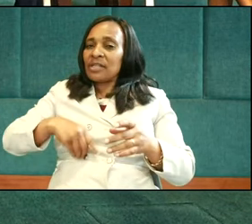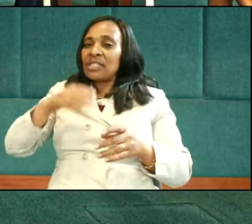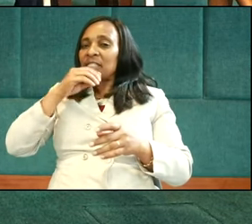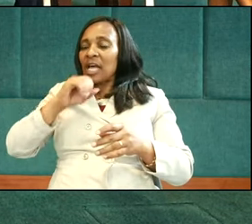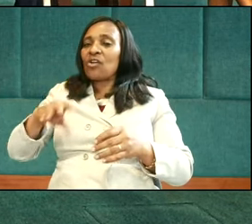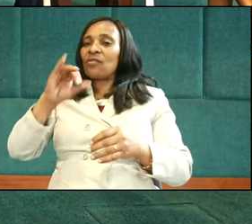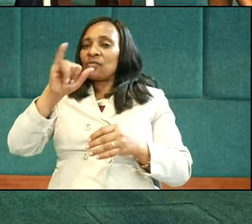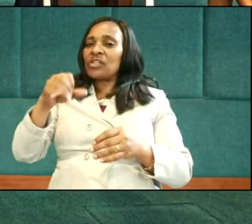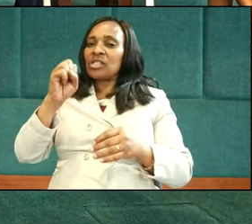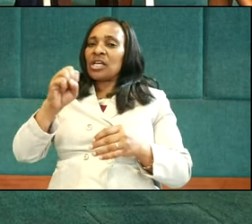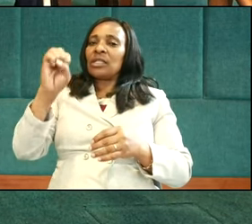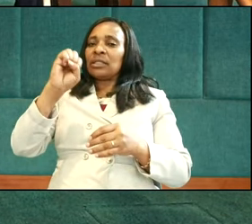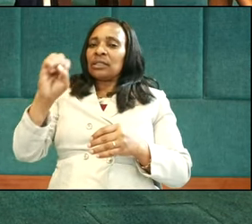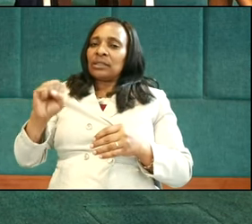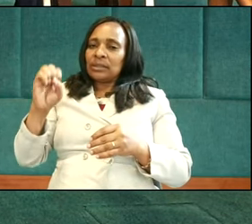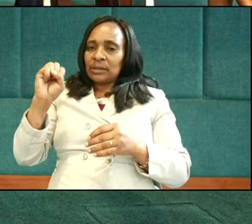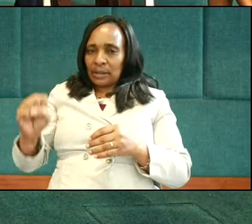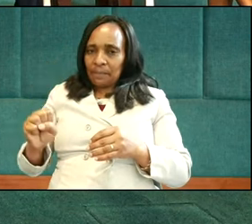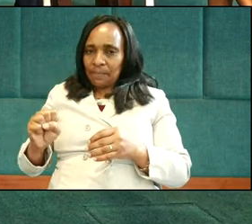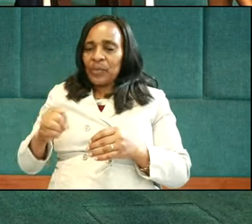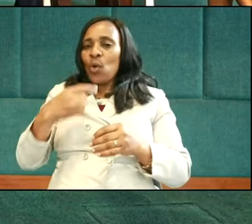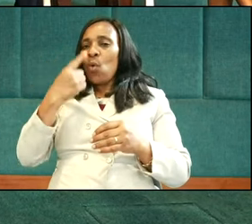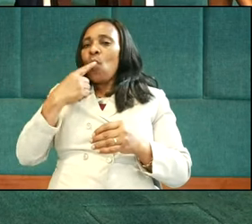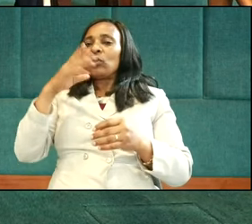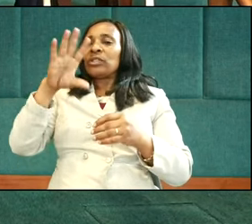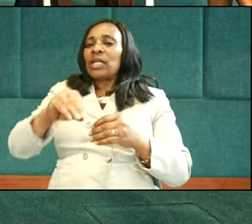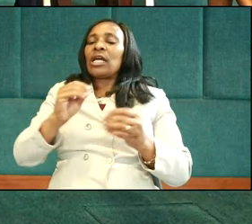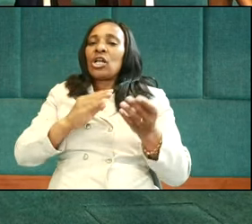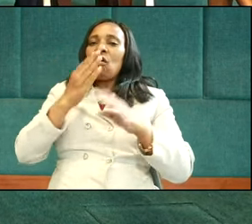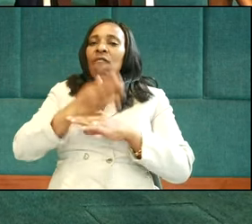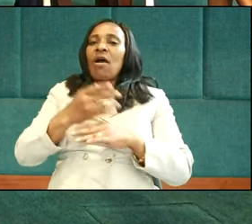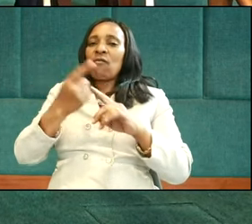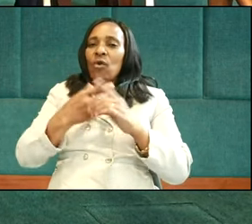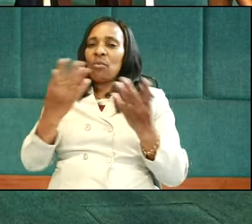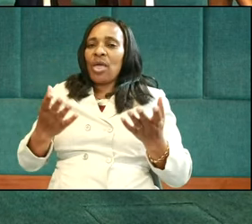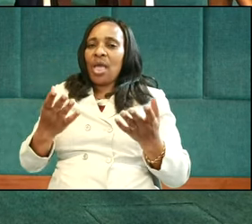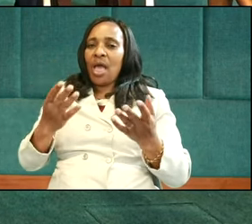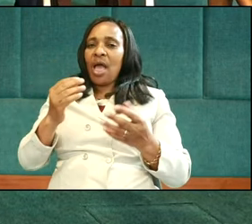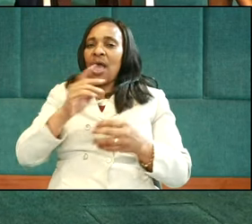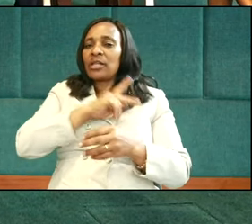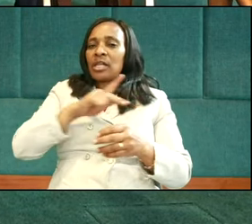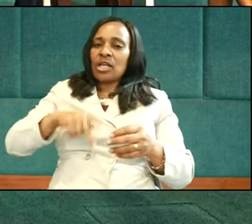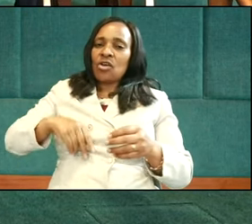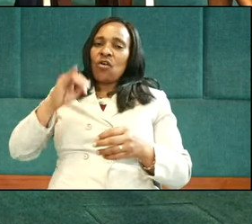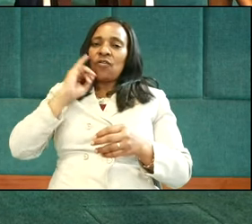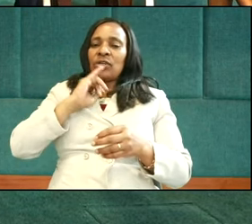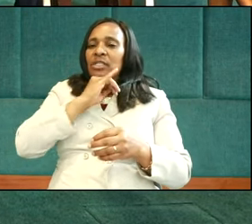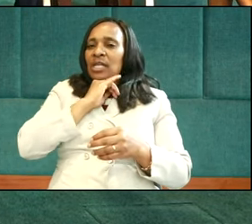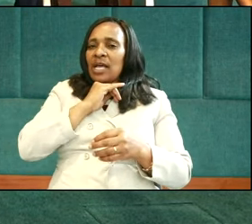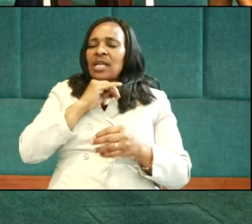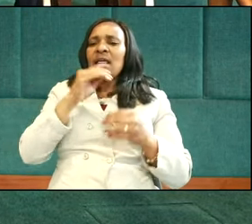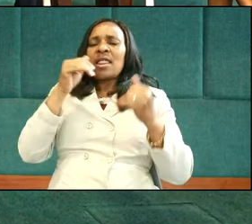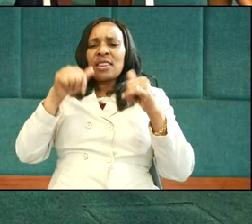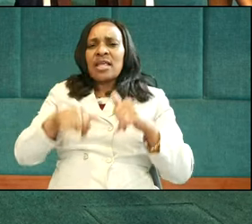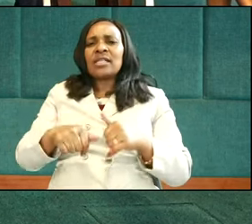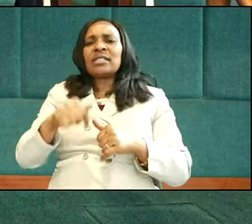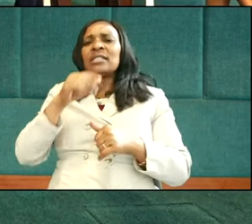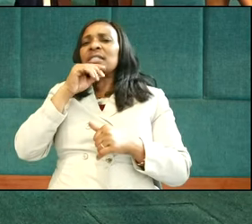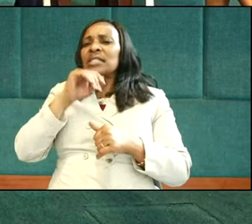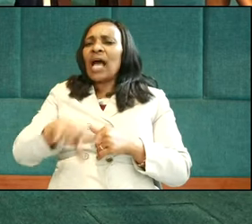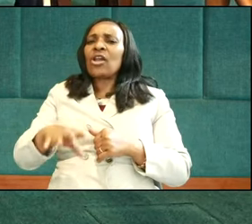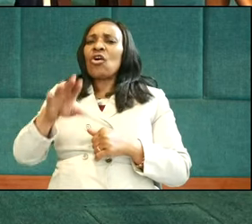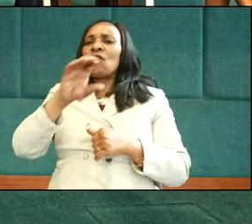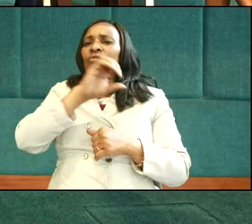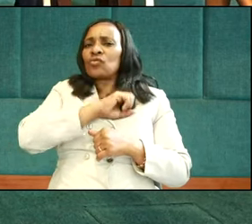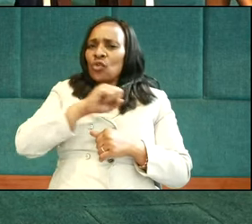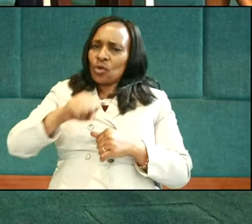David had taken over from Saul, who was the first king of Israel. Okay, rightly put. So Rehoboam was the son of Solomon,